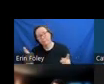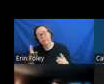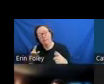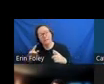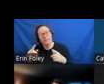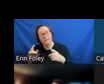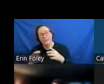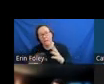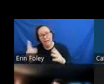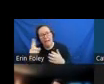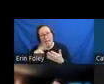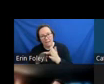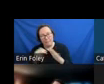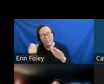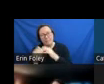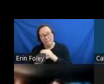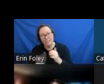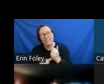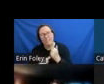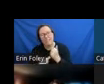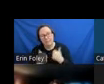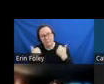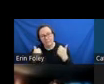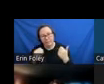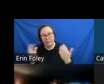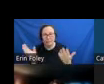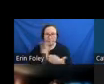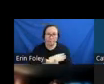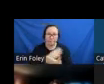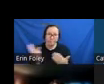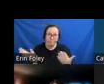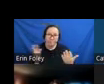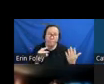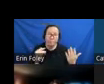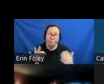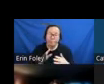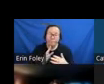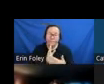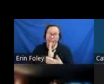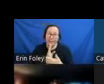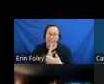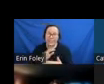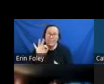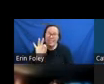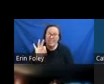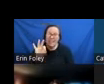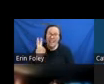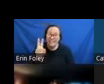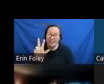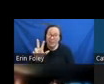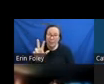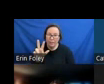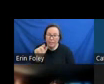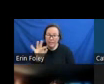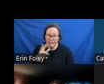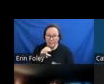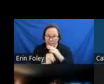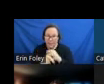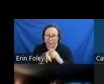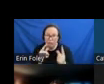with housemates, or they're in a licensed group home, and that's $973 a month